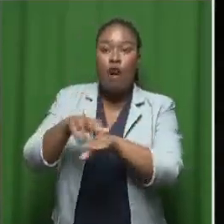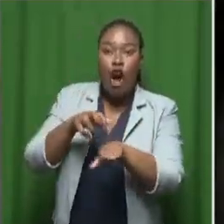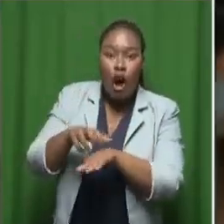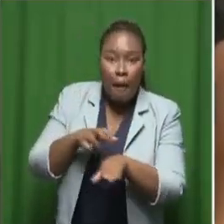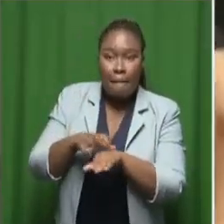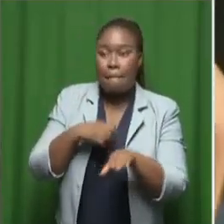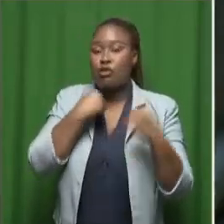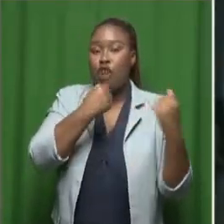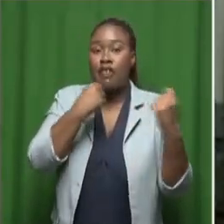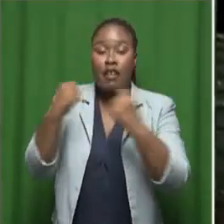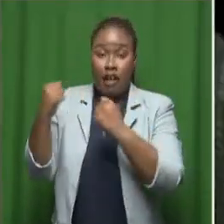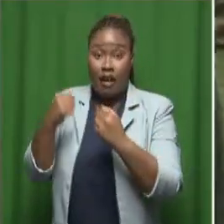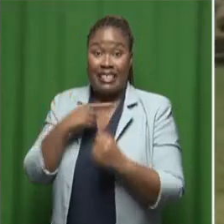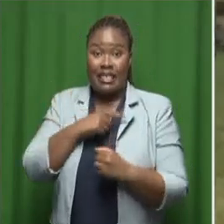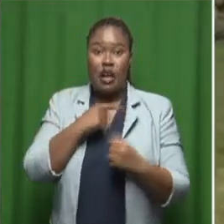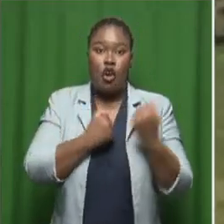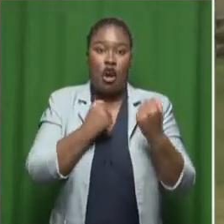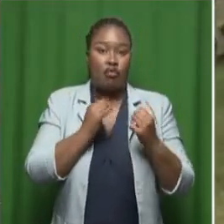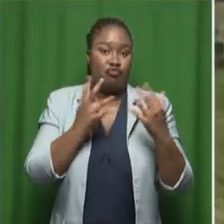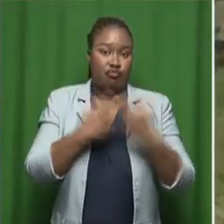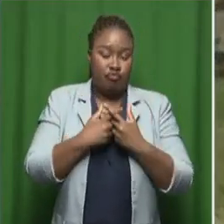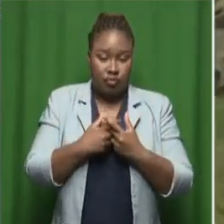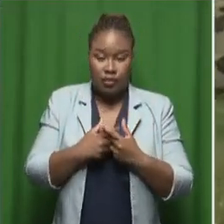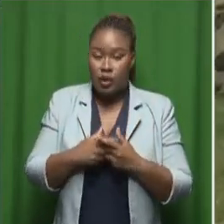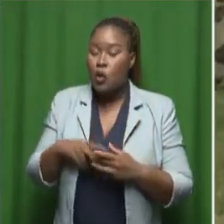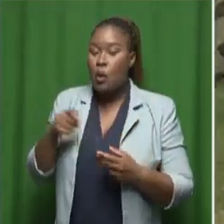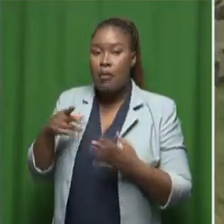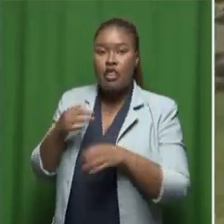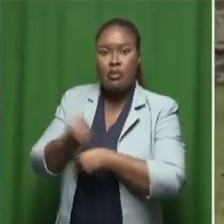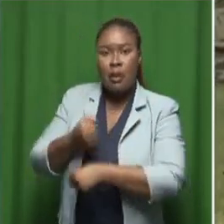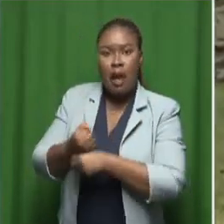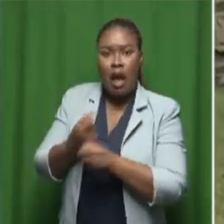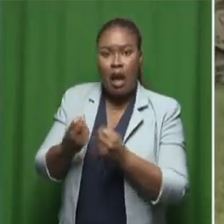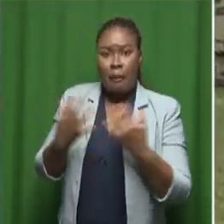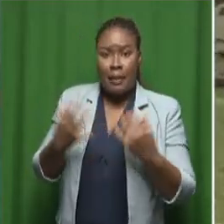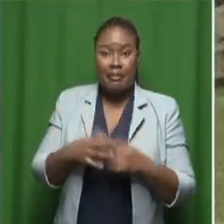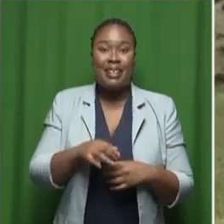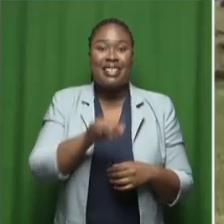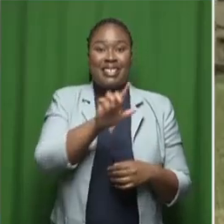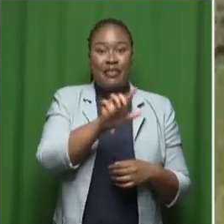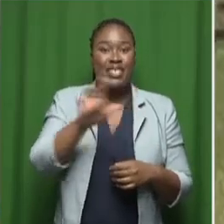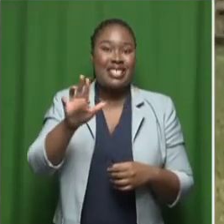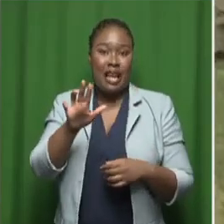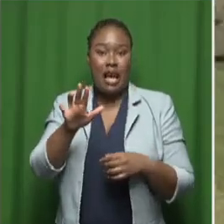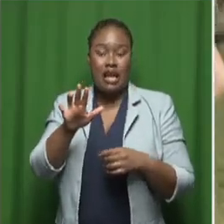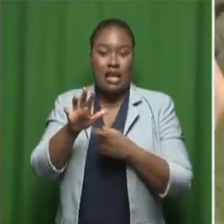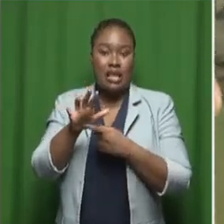these. How many have you produced to date? There is 79 of them on the road today.